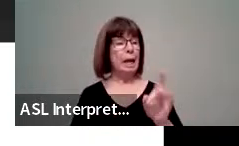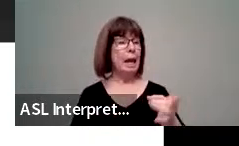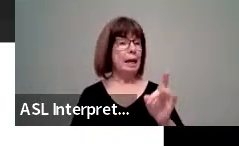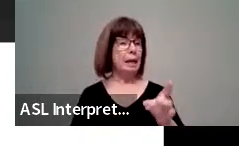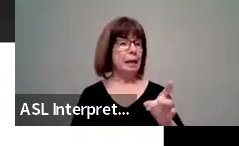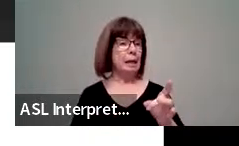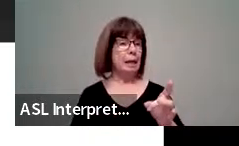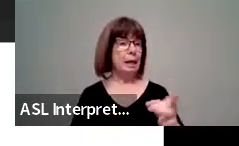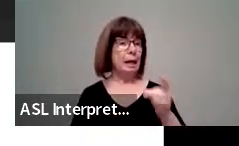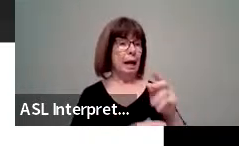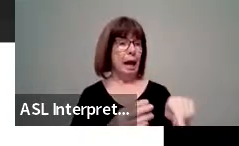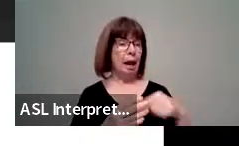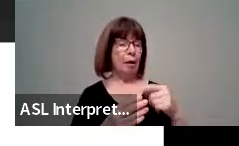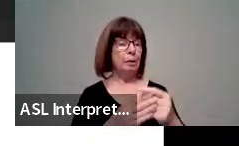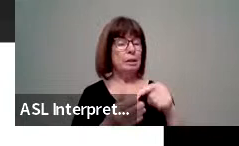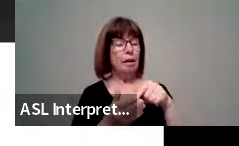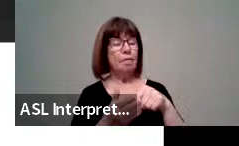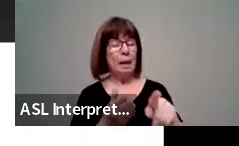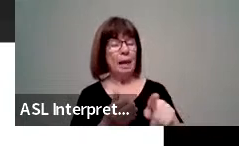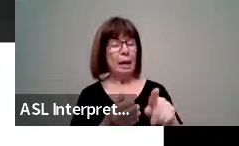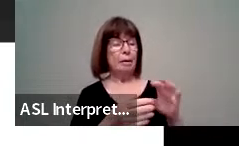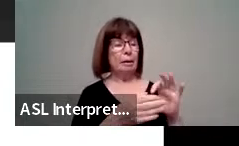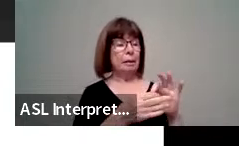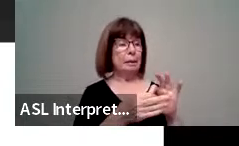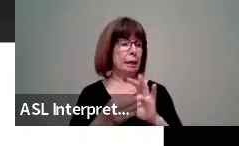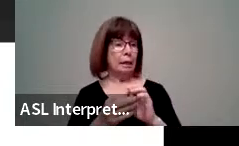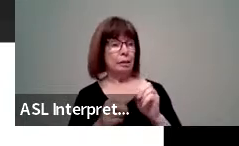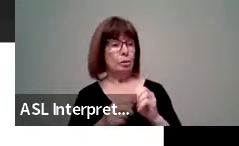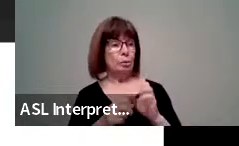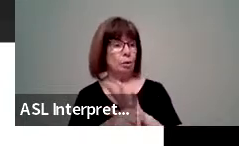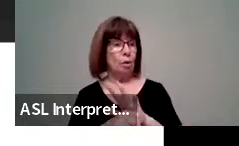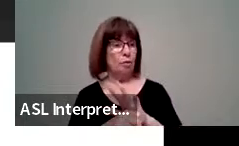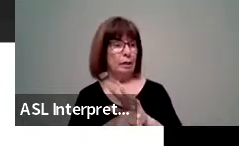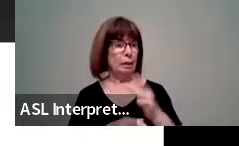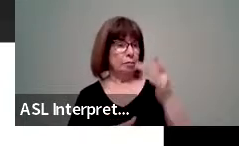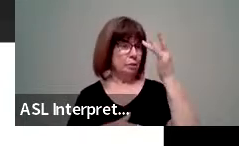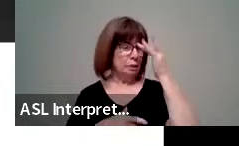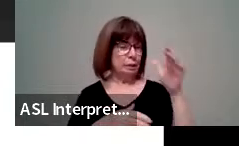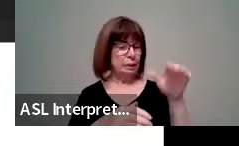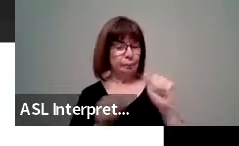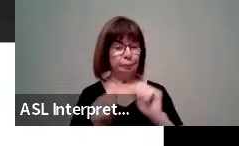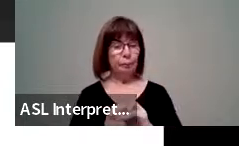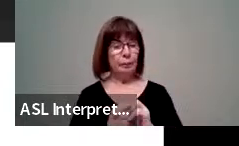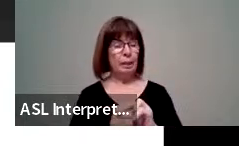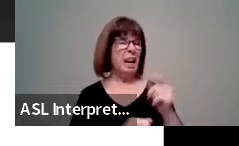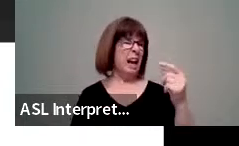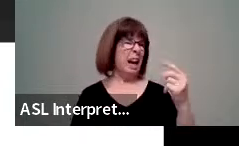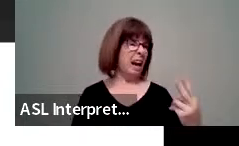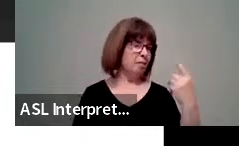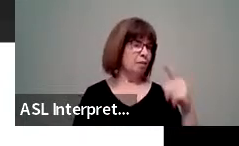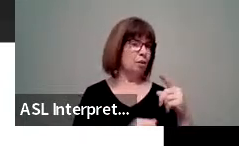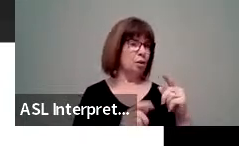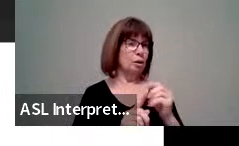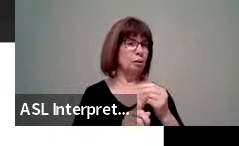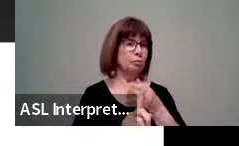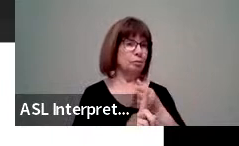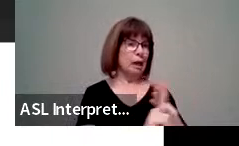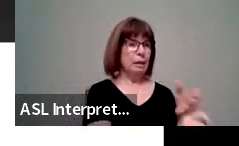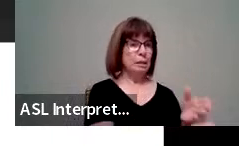leave. Half of that can be for isolation,